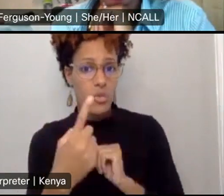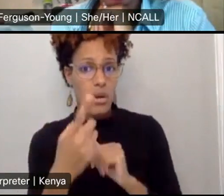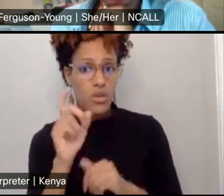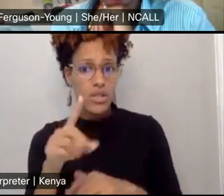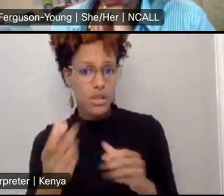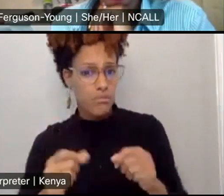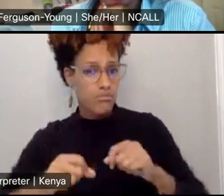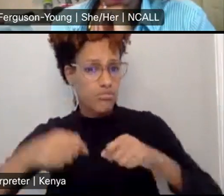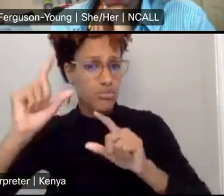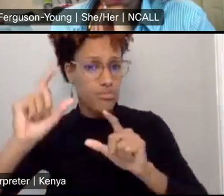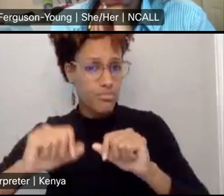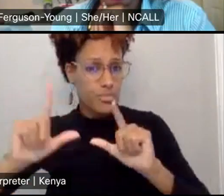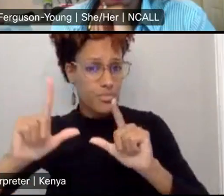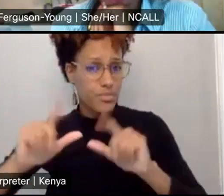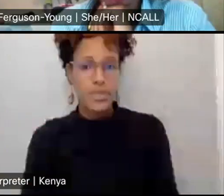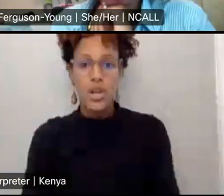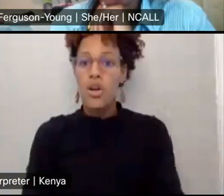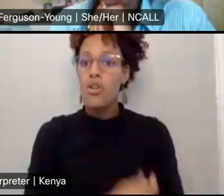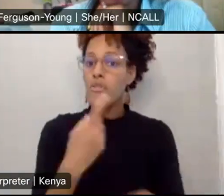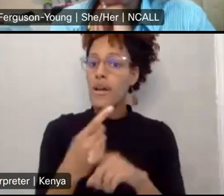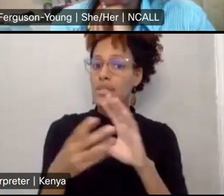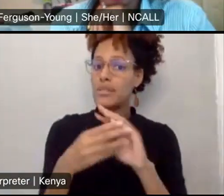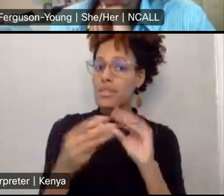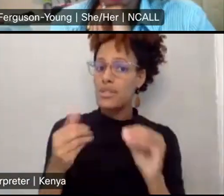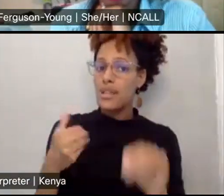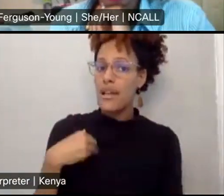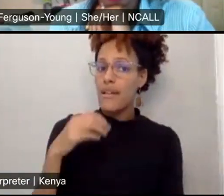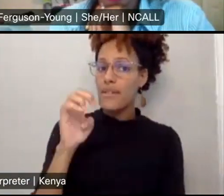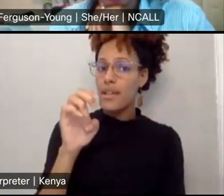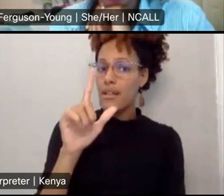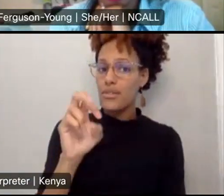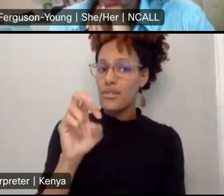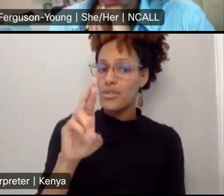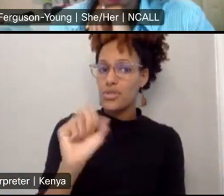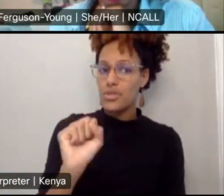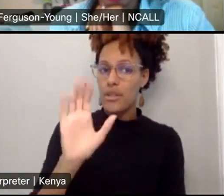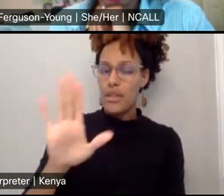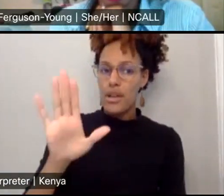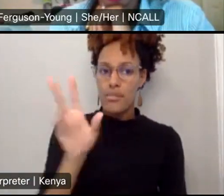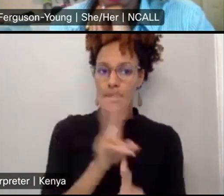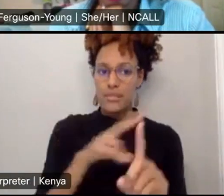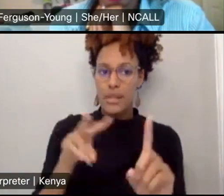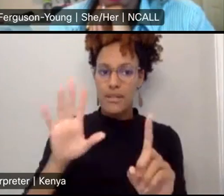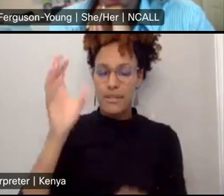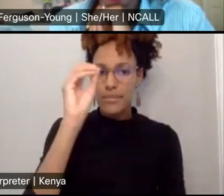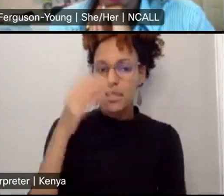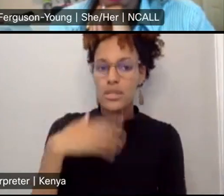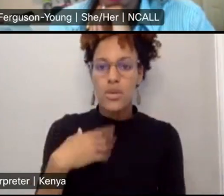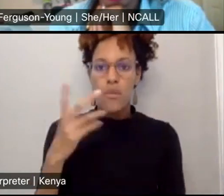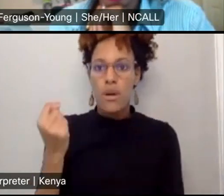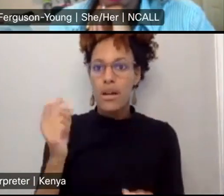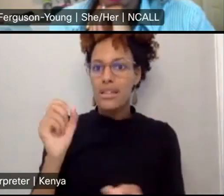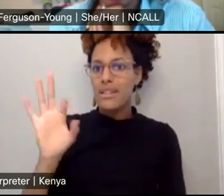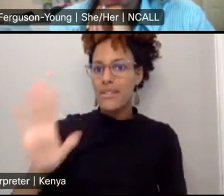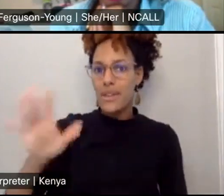question. Yes. It was mentioned to have elders buy-in. What about if their mental state